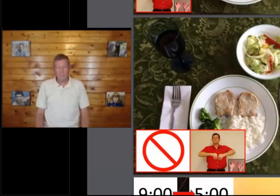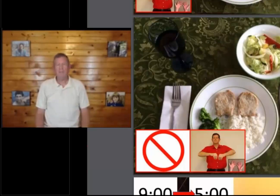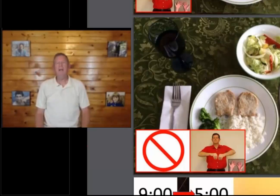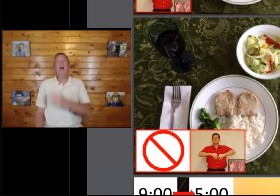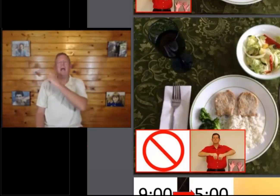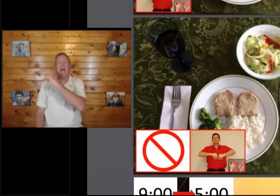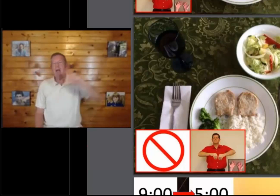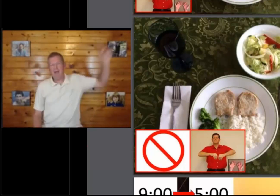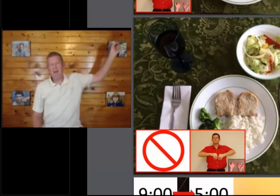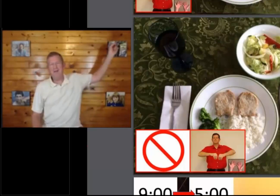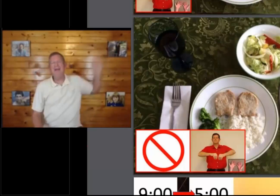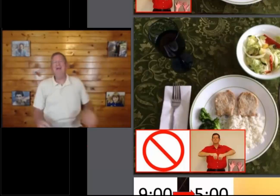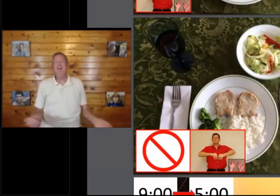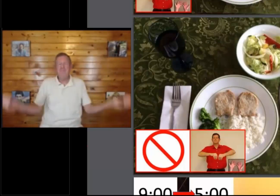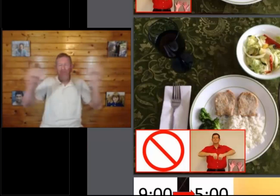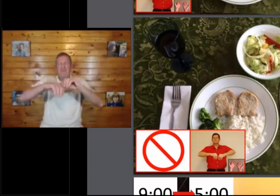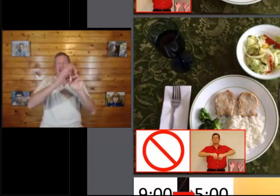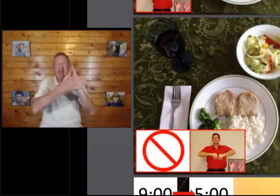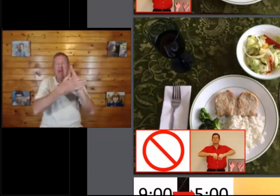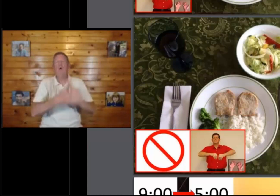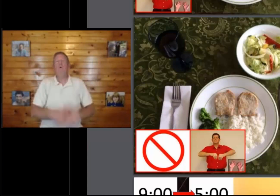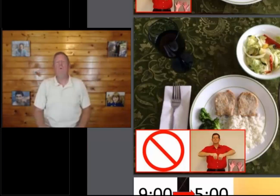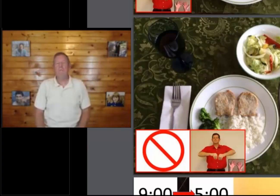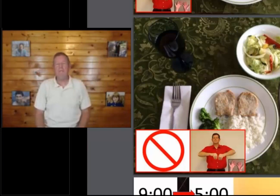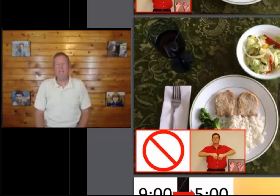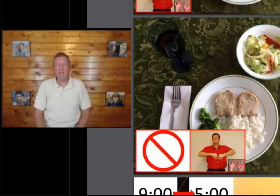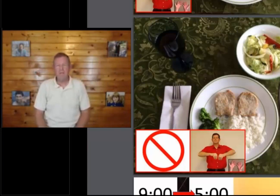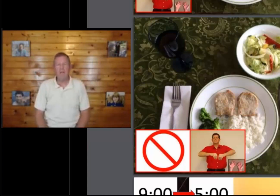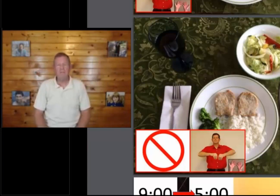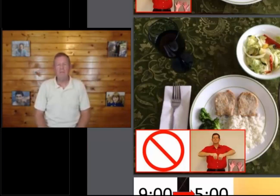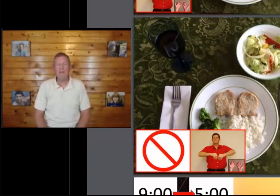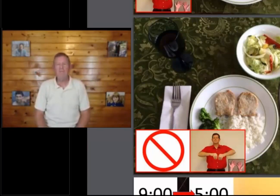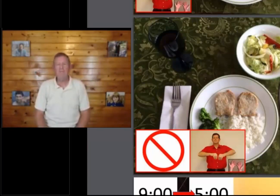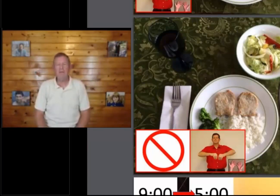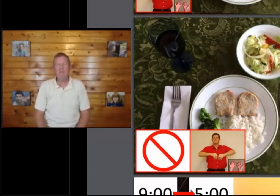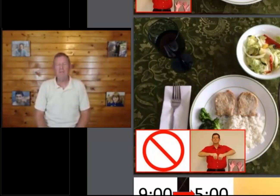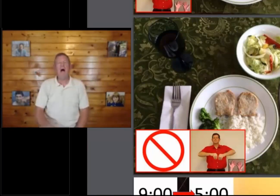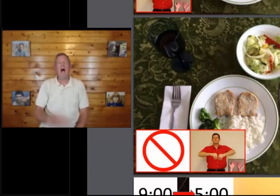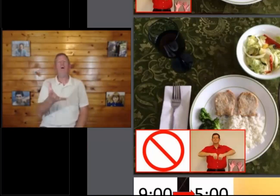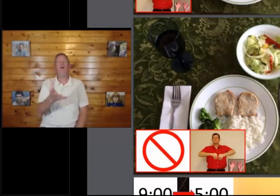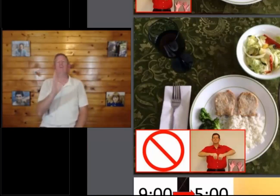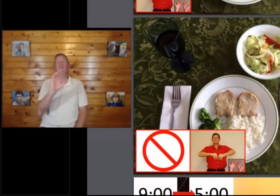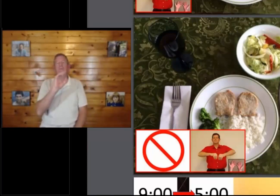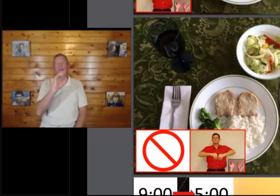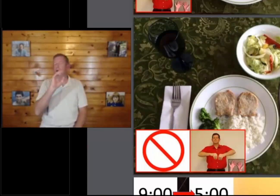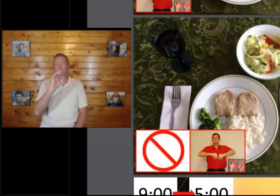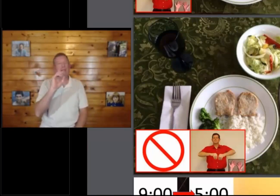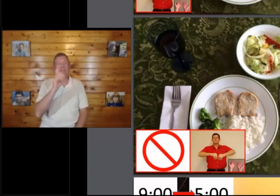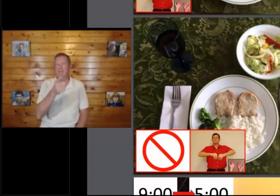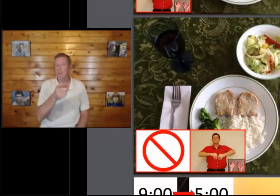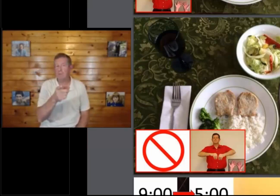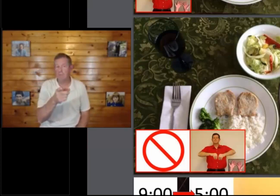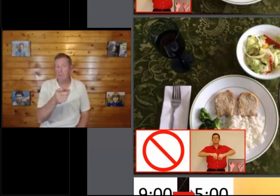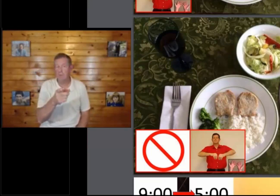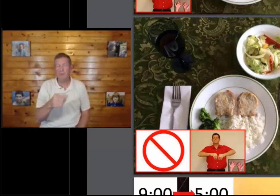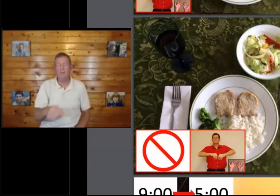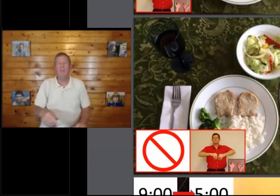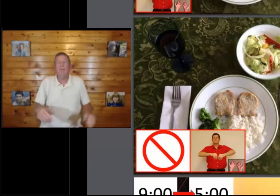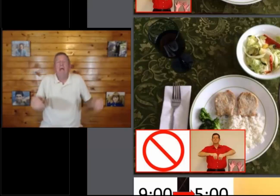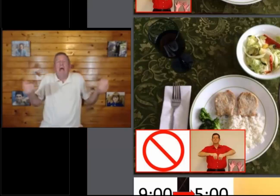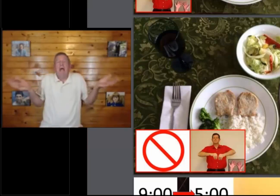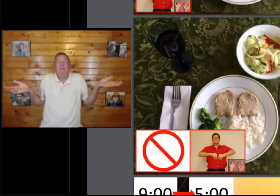Voilà, oui. Elle fait le dîner. Très bien, oui, c'est vrai, elle fait le dîner. Alors, I should be asking these questions of you